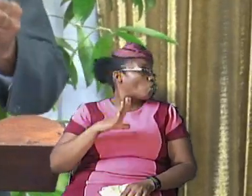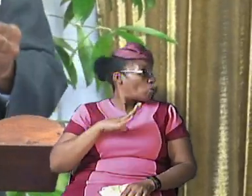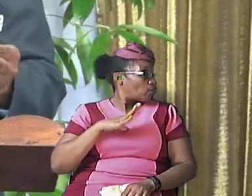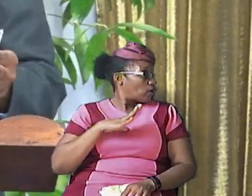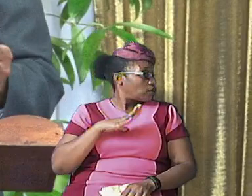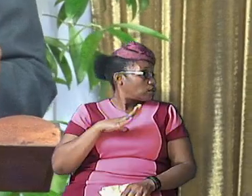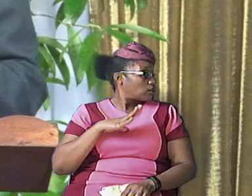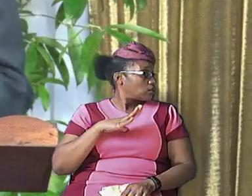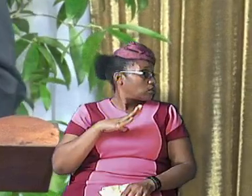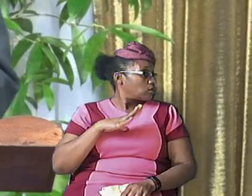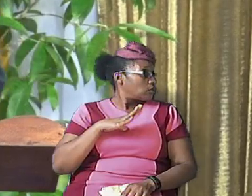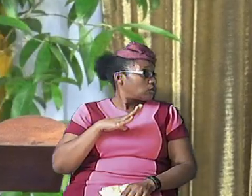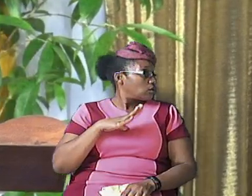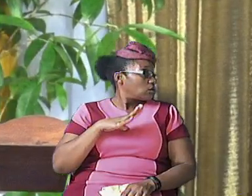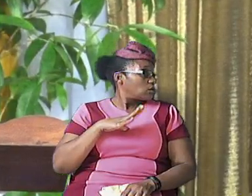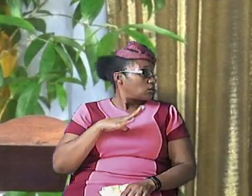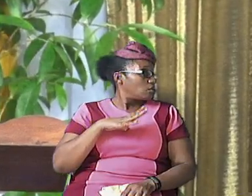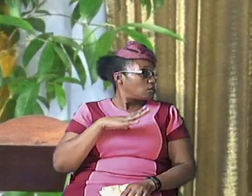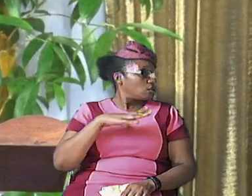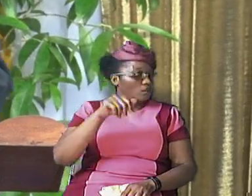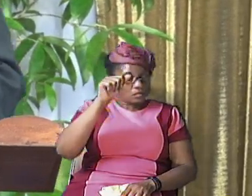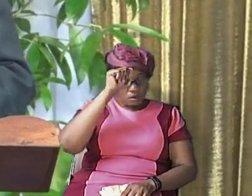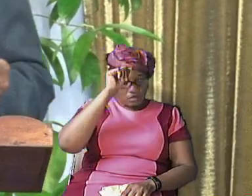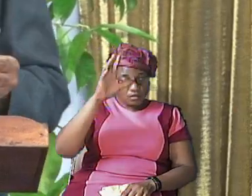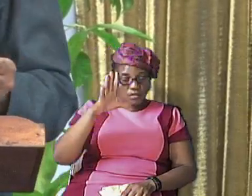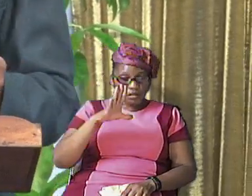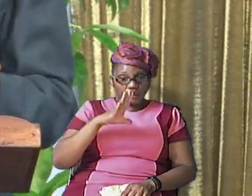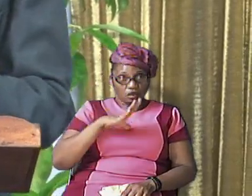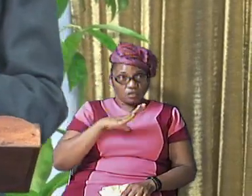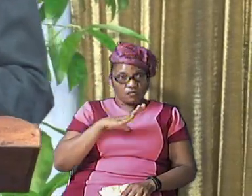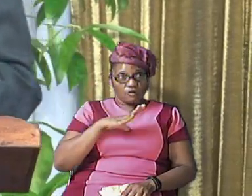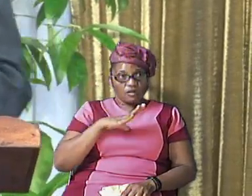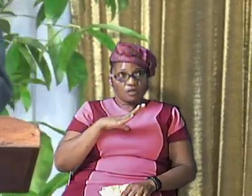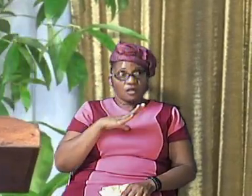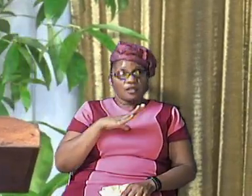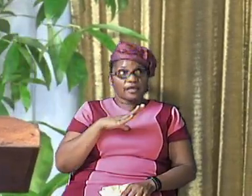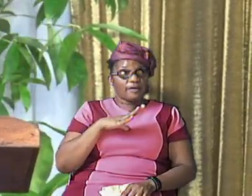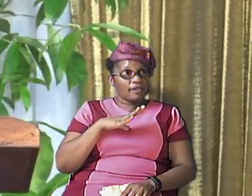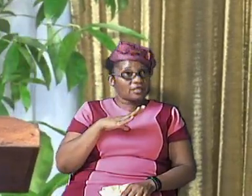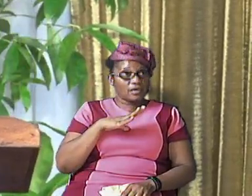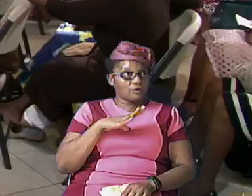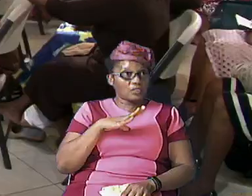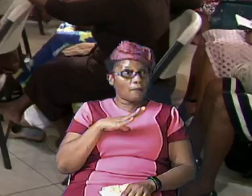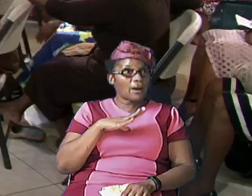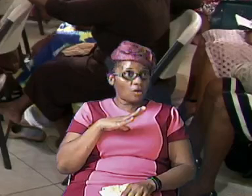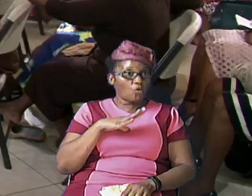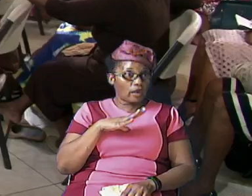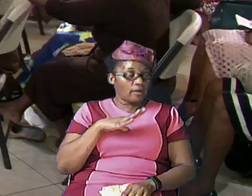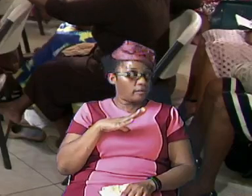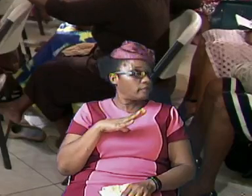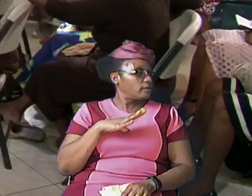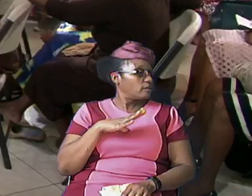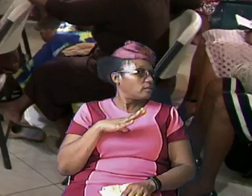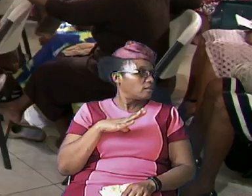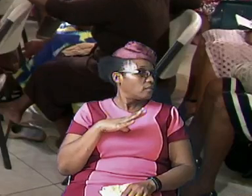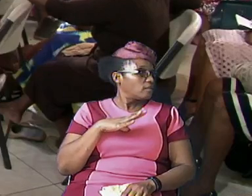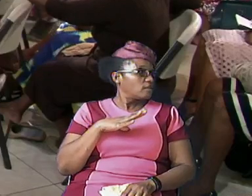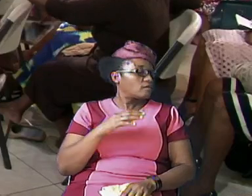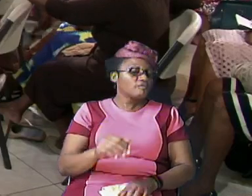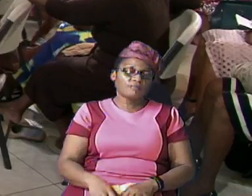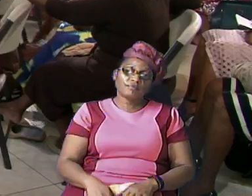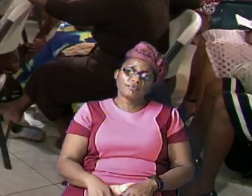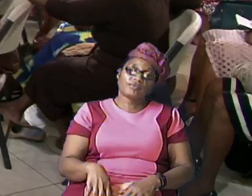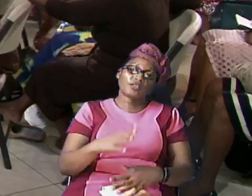Oh, Donovan, no, these are not even visitors, you know, but some of these are not visitors per se,